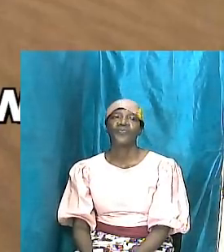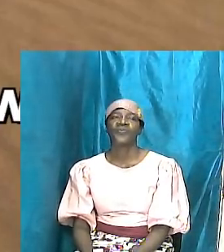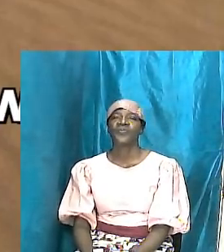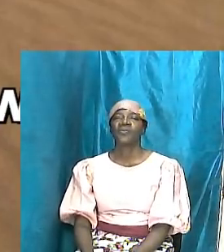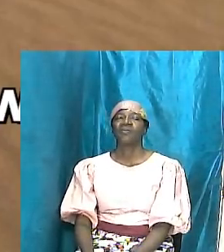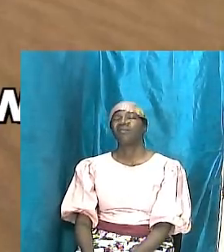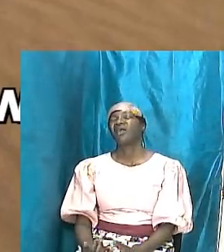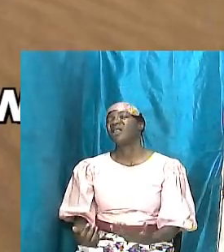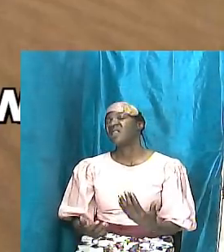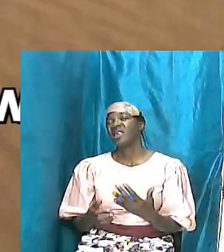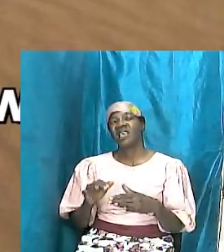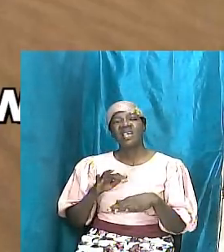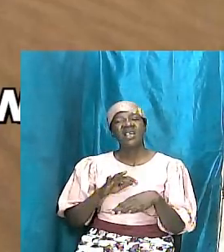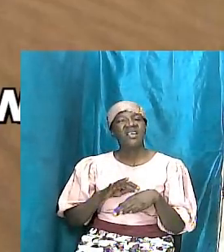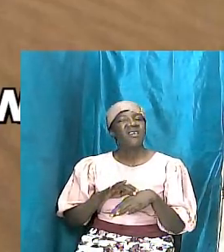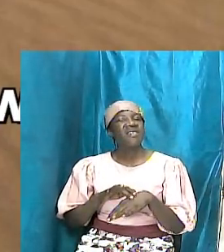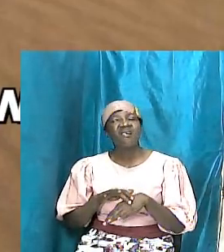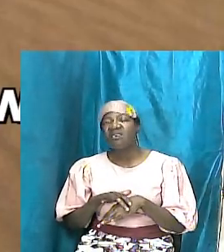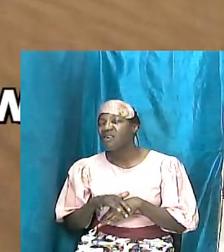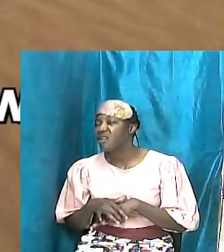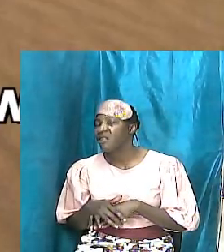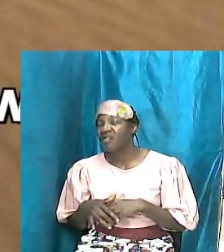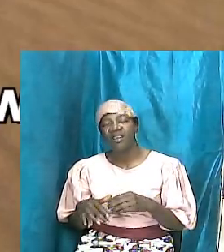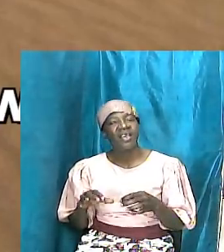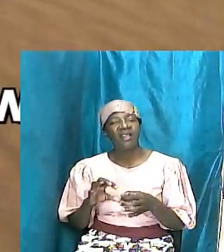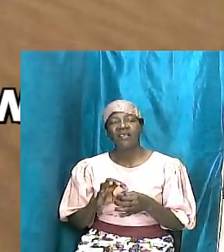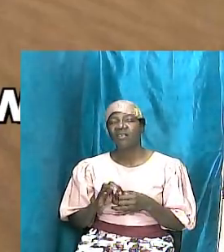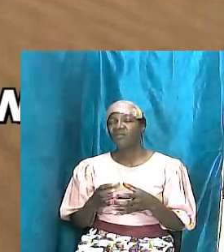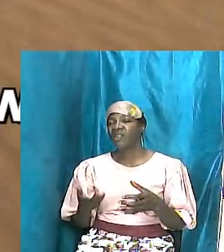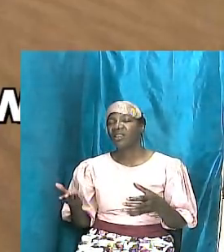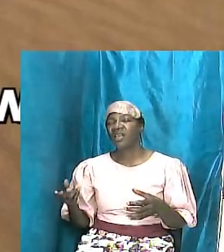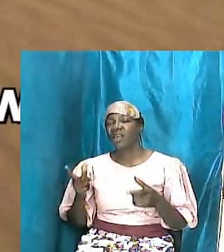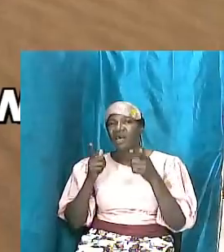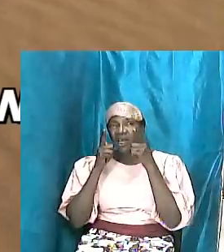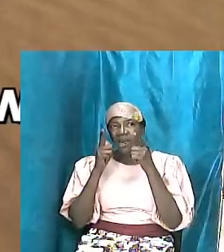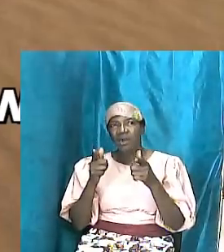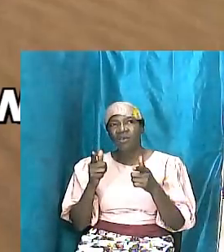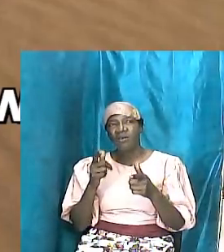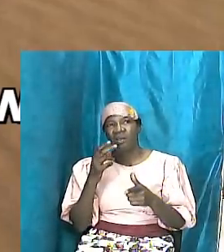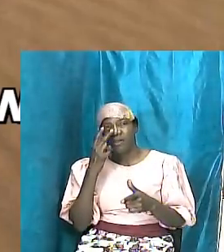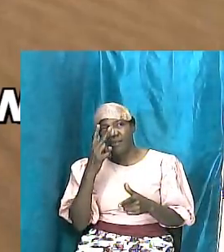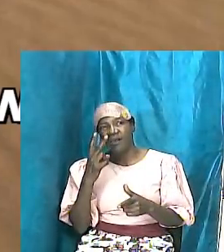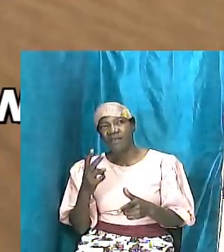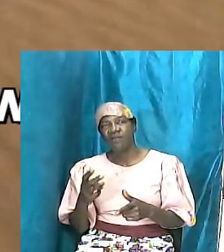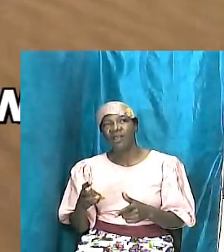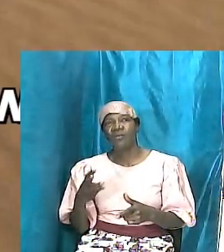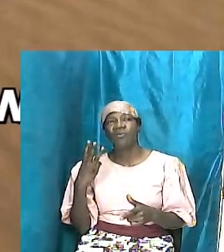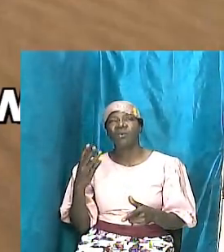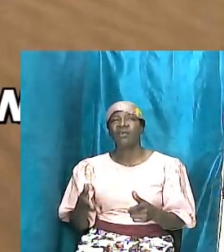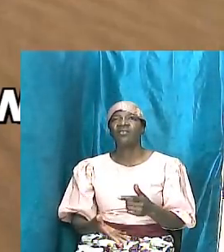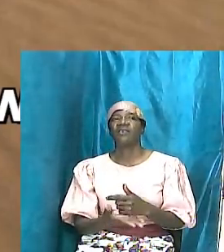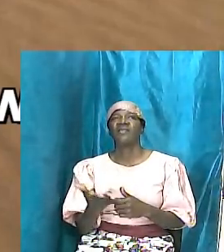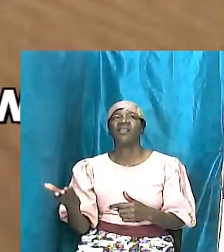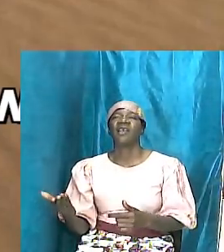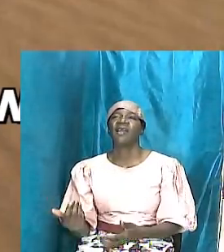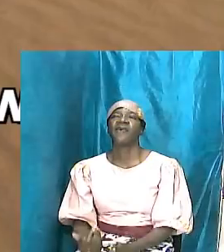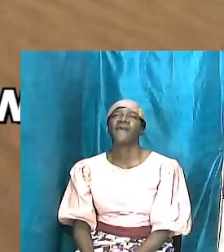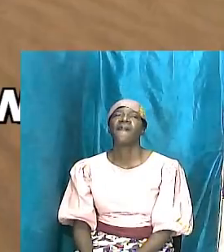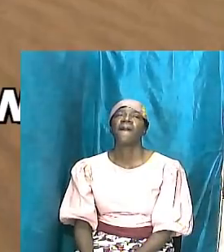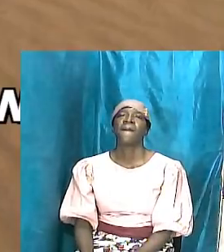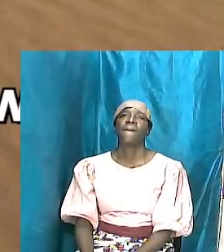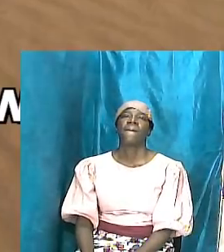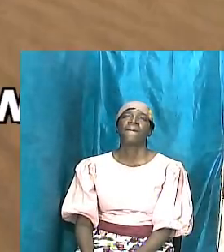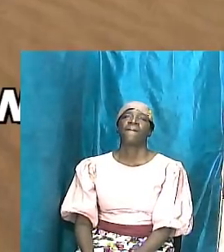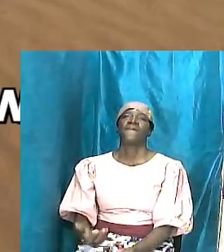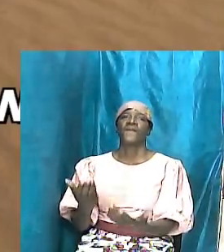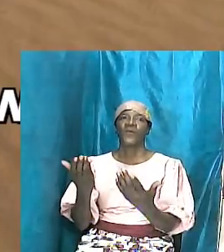of the thing, and yet look to see that it was in fact there. It was in fact there that we want